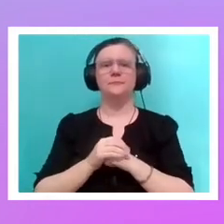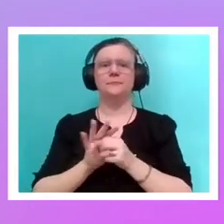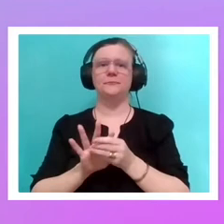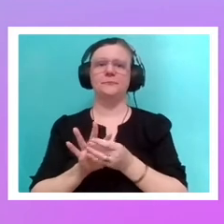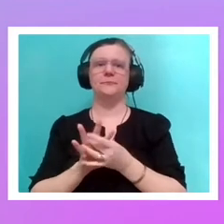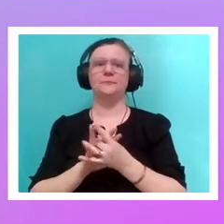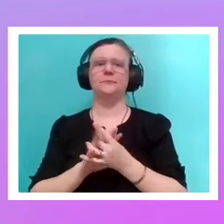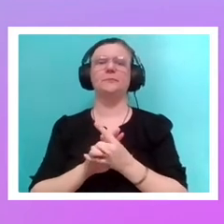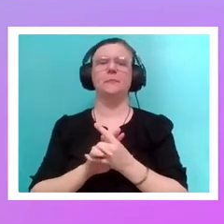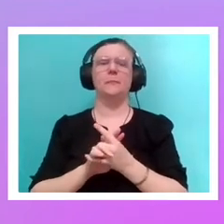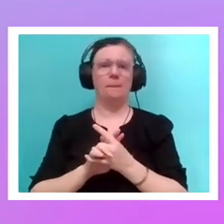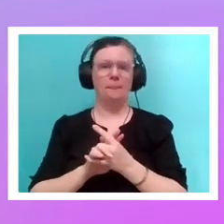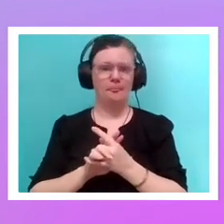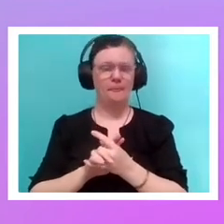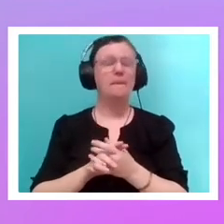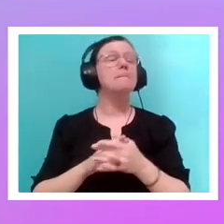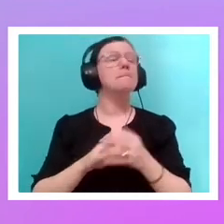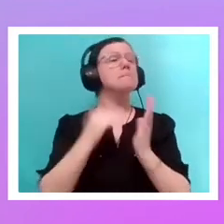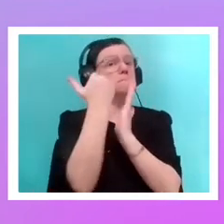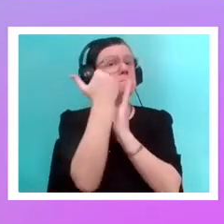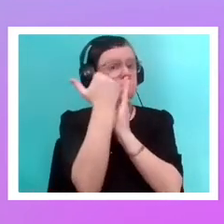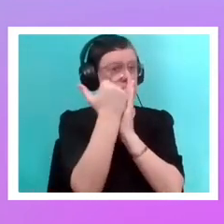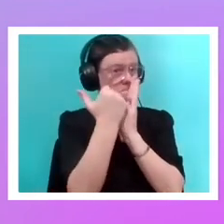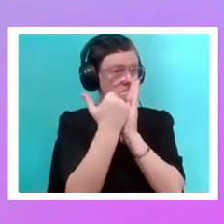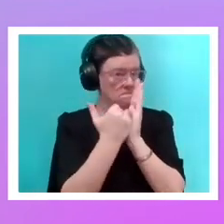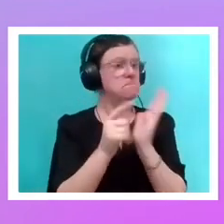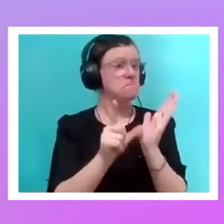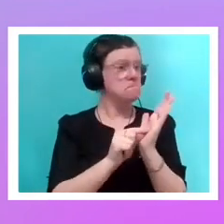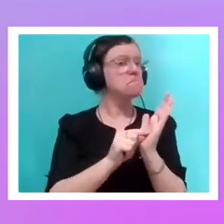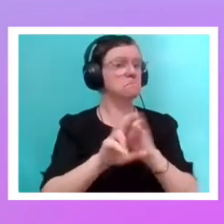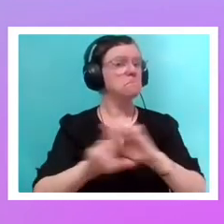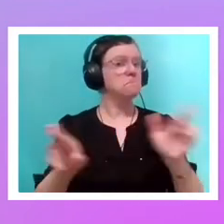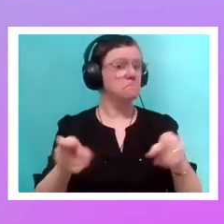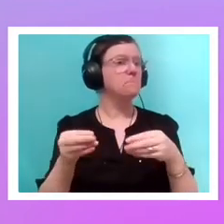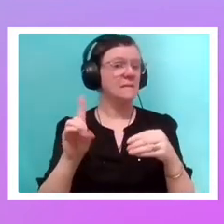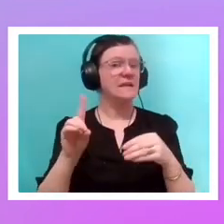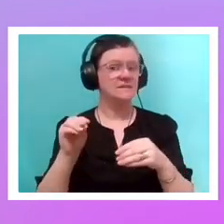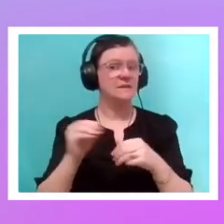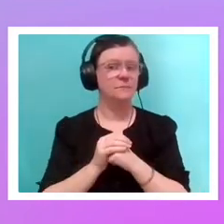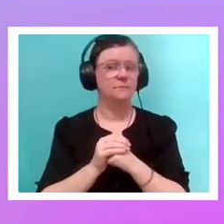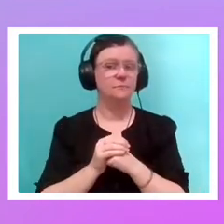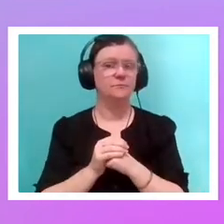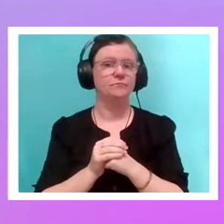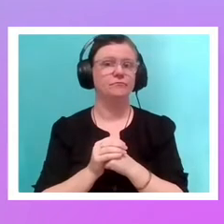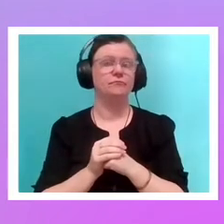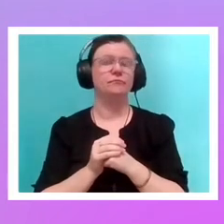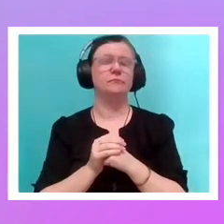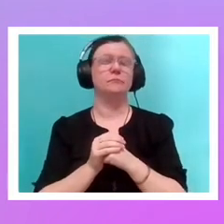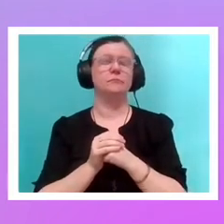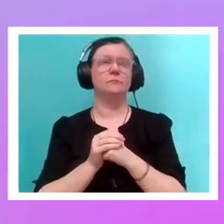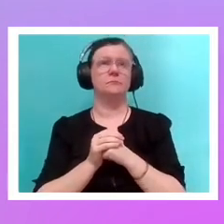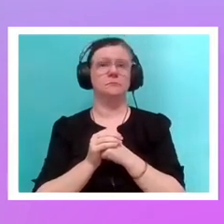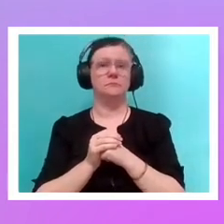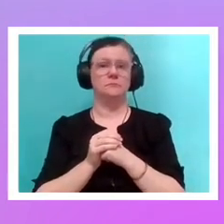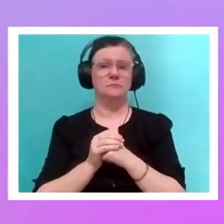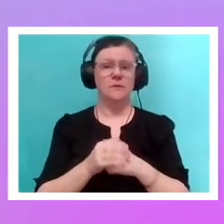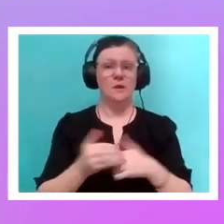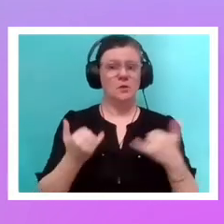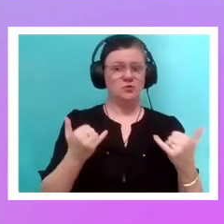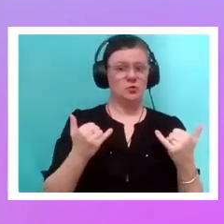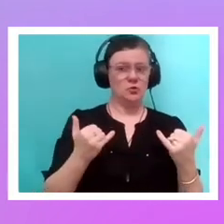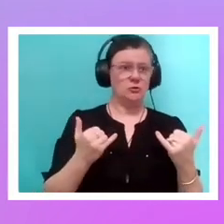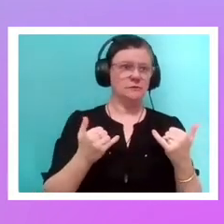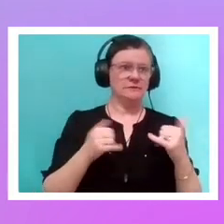We created an iterated guidance as well to help understand the regulations. So this built on and refers to existing guidance